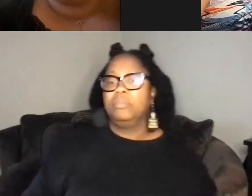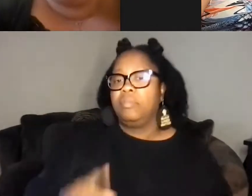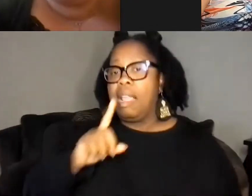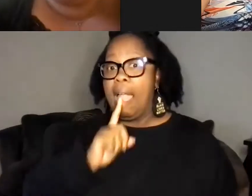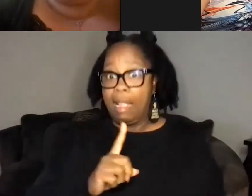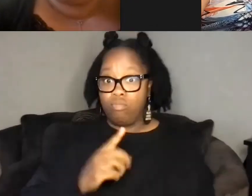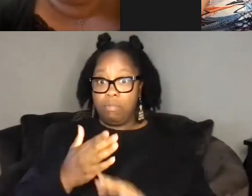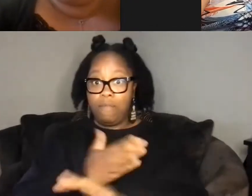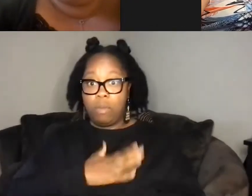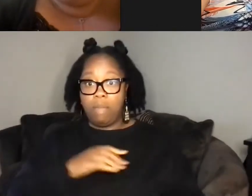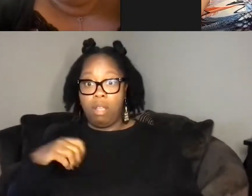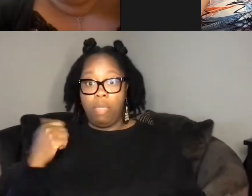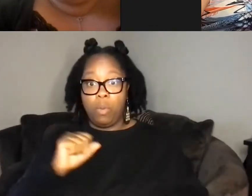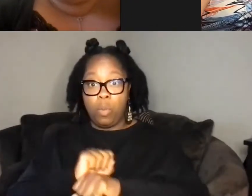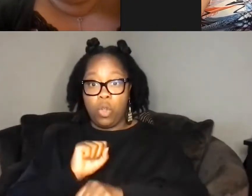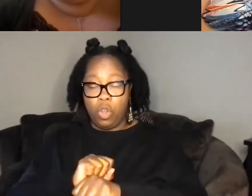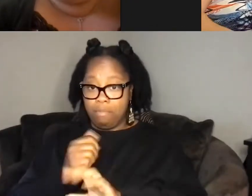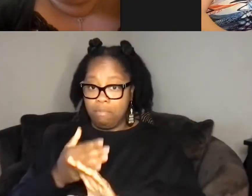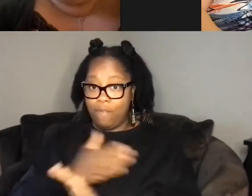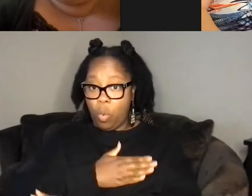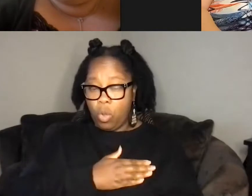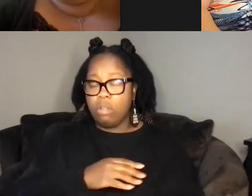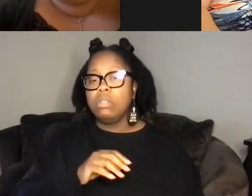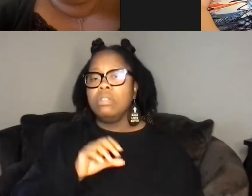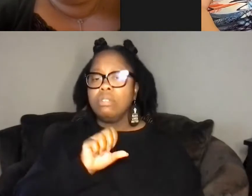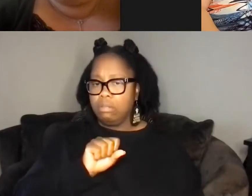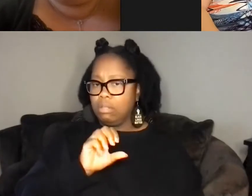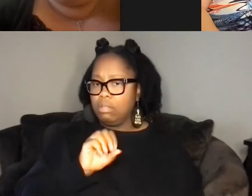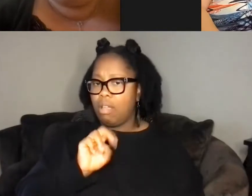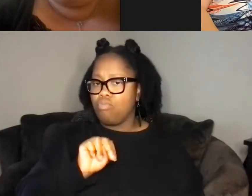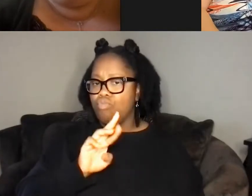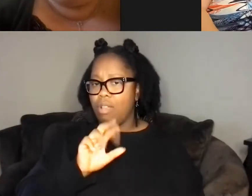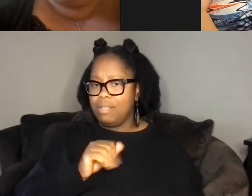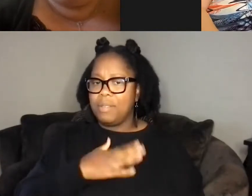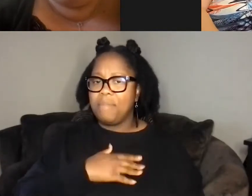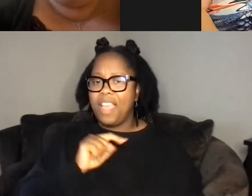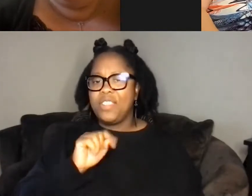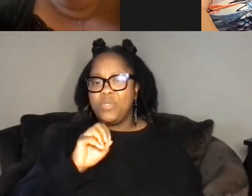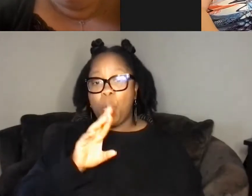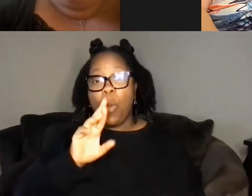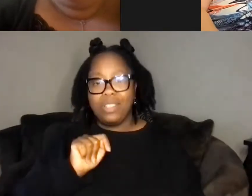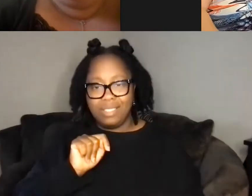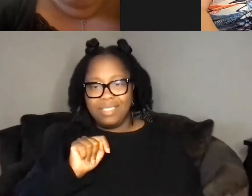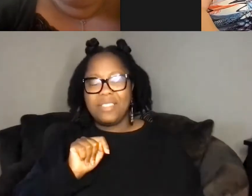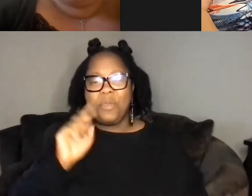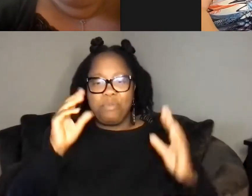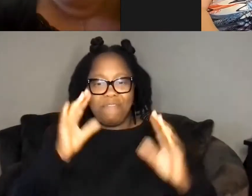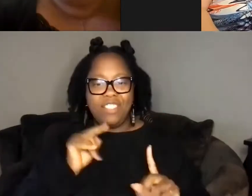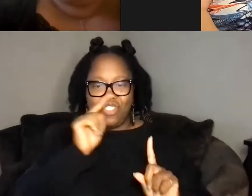work, Sandra was my torts professor in law school,